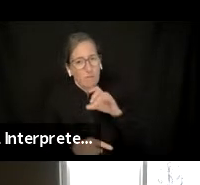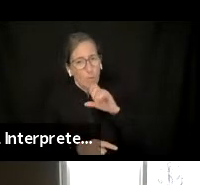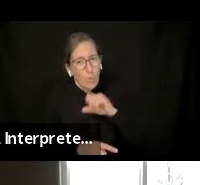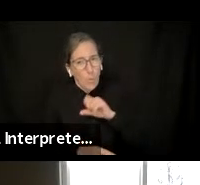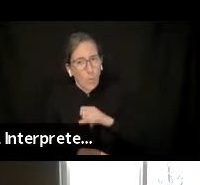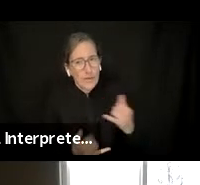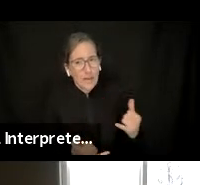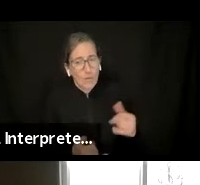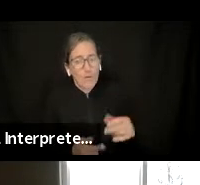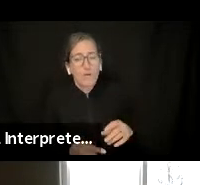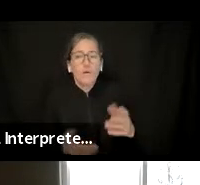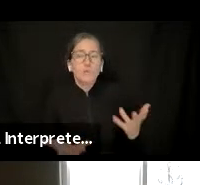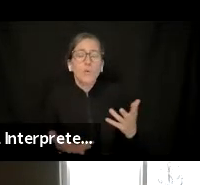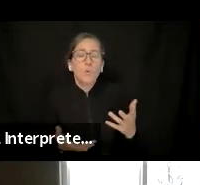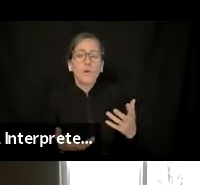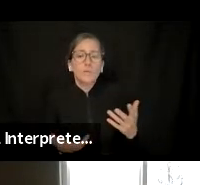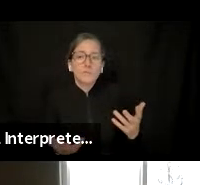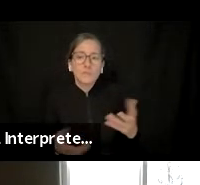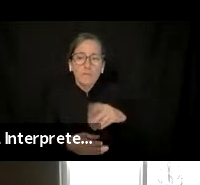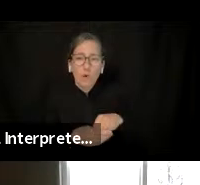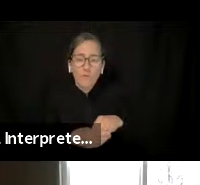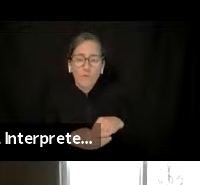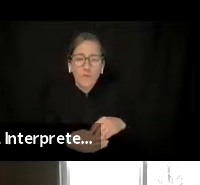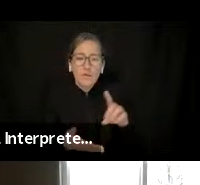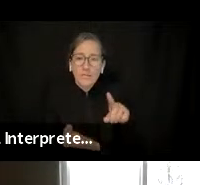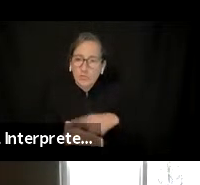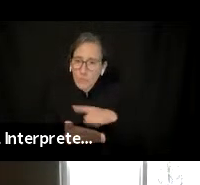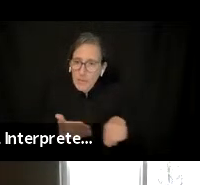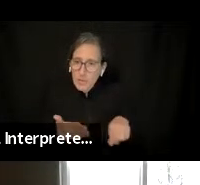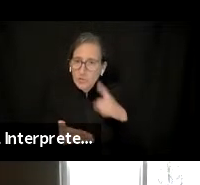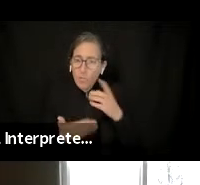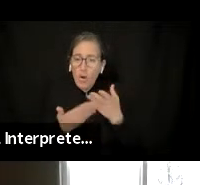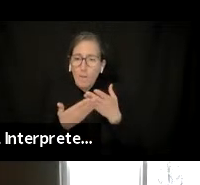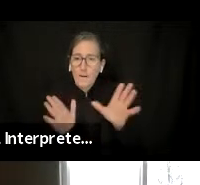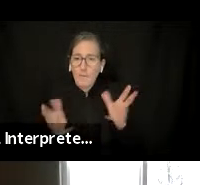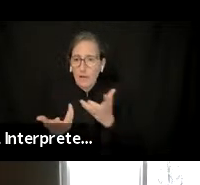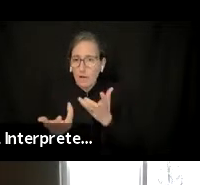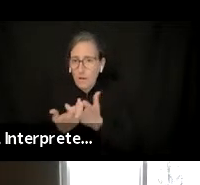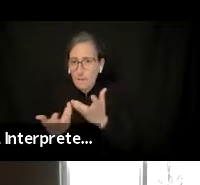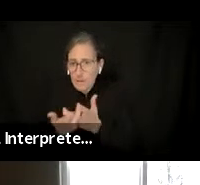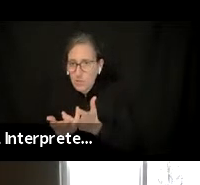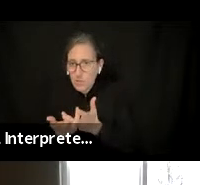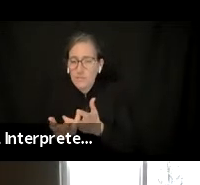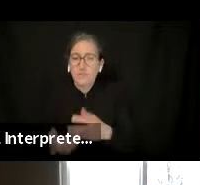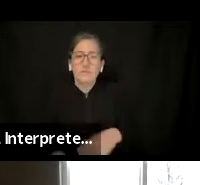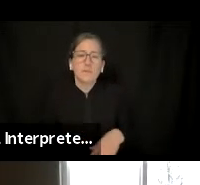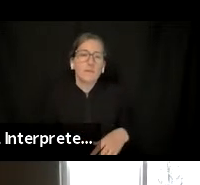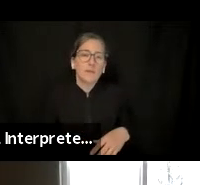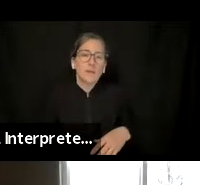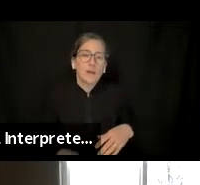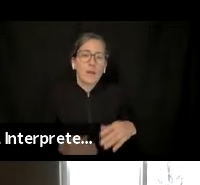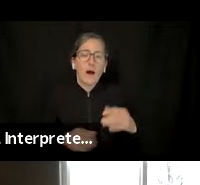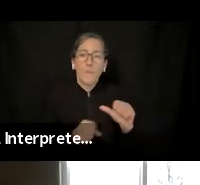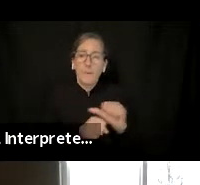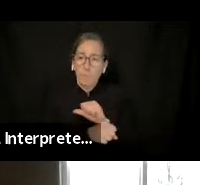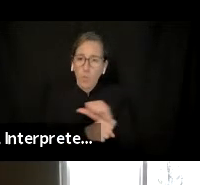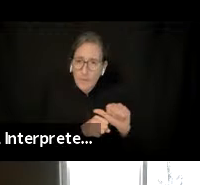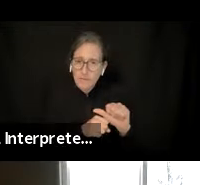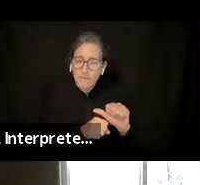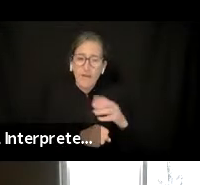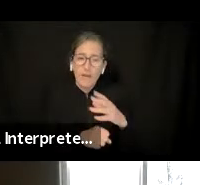discrimination in places of public accommodation, employment, and housing. It isn't